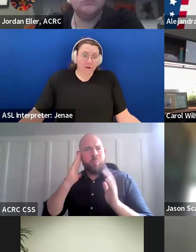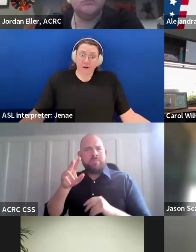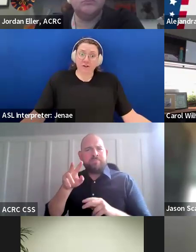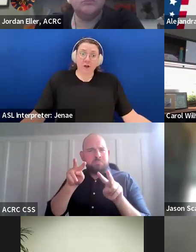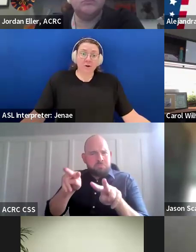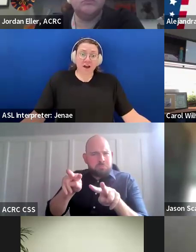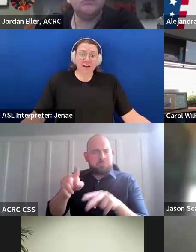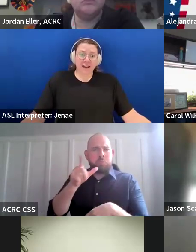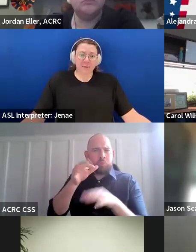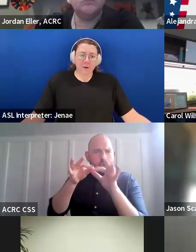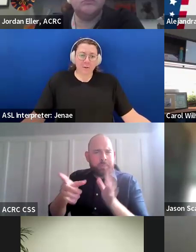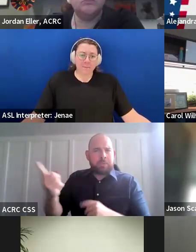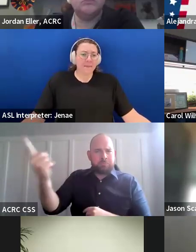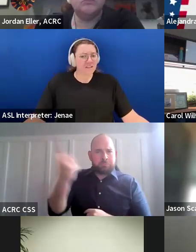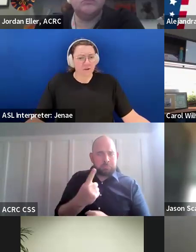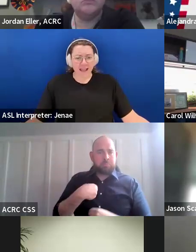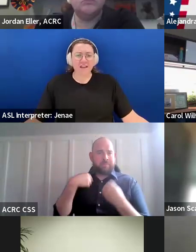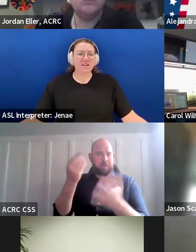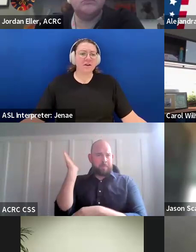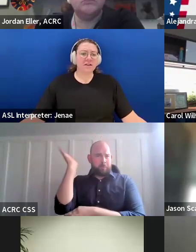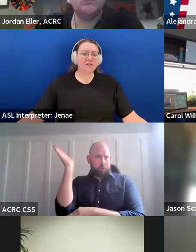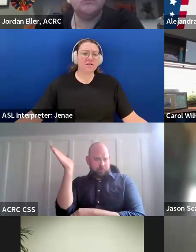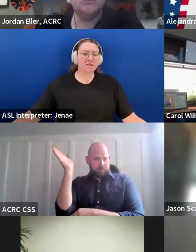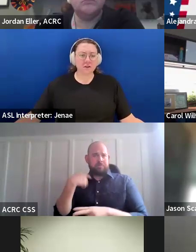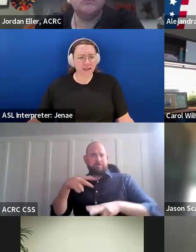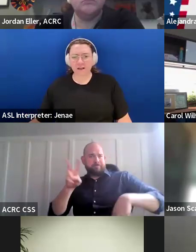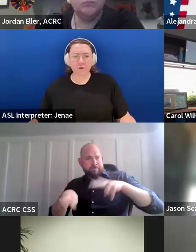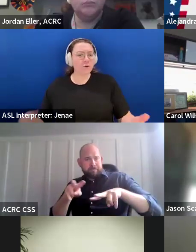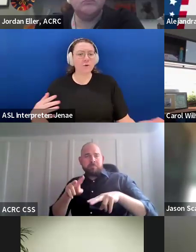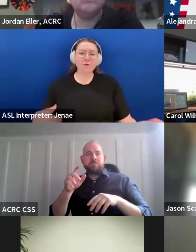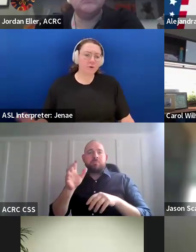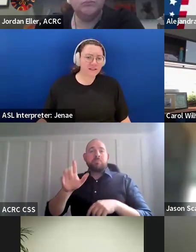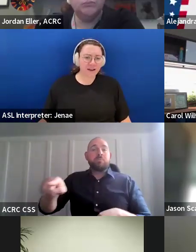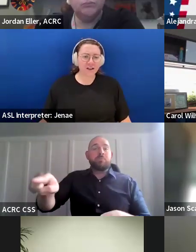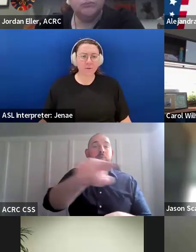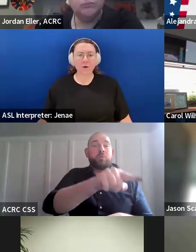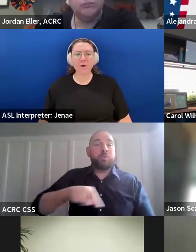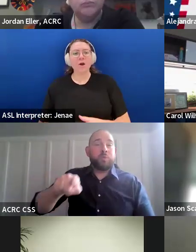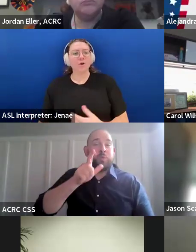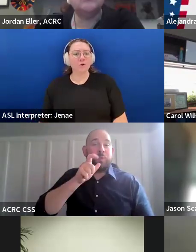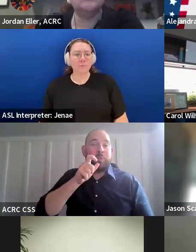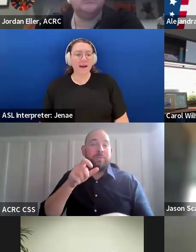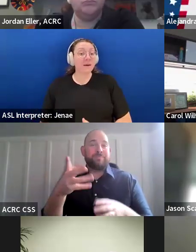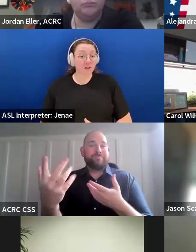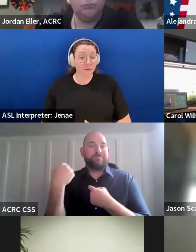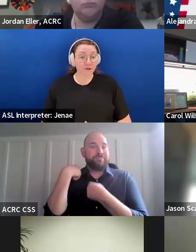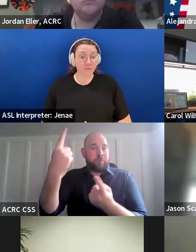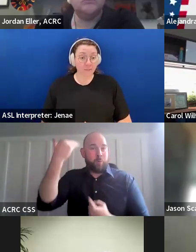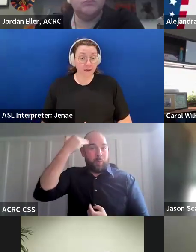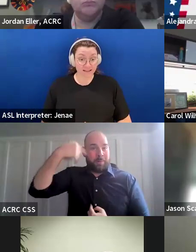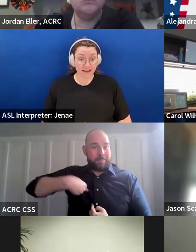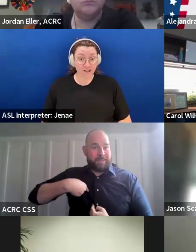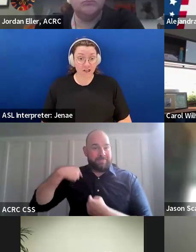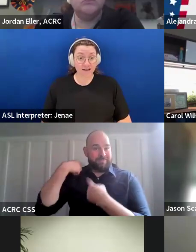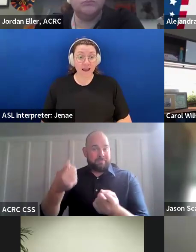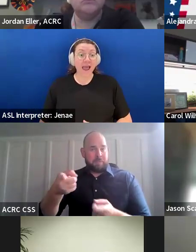If one of your preferred interpreters is not available, that's okay. You can look at who is available, who might be able to come for